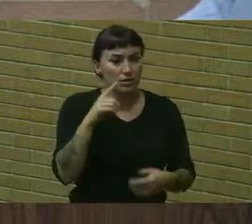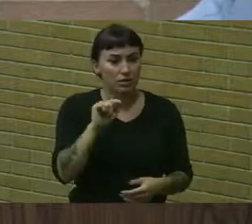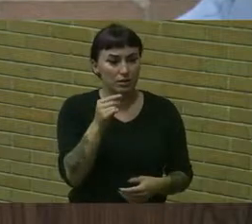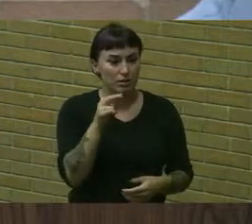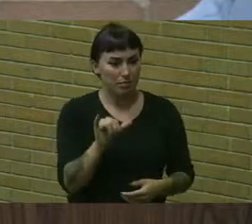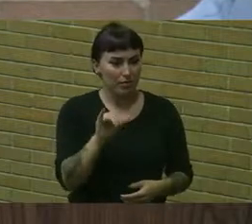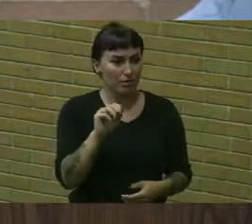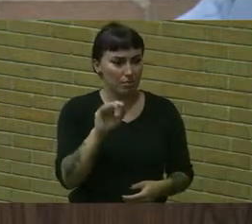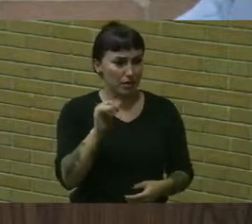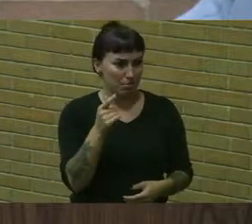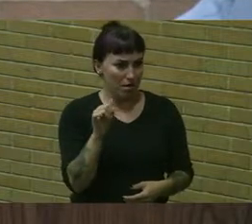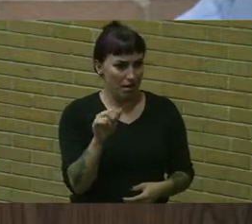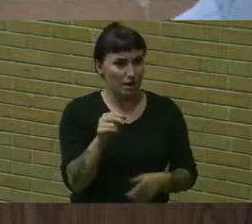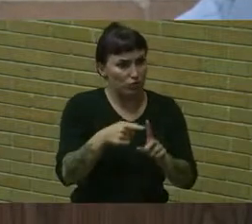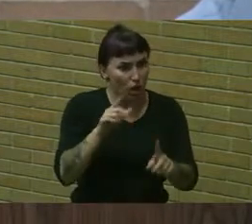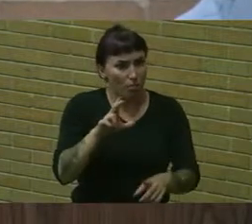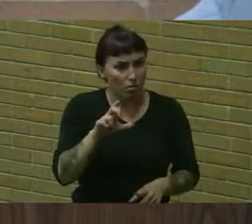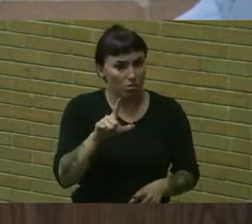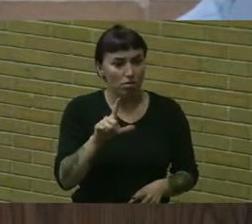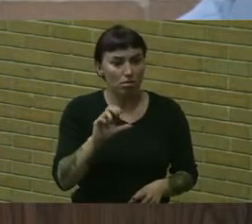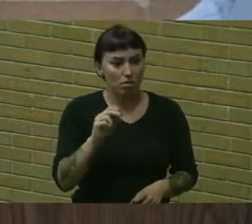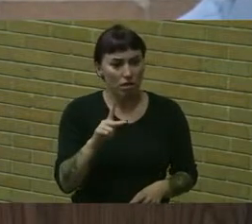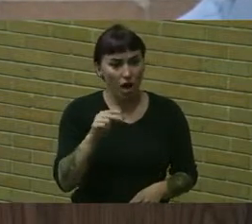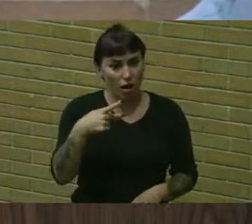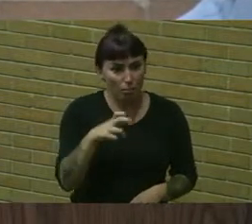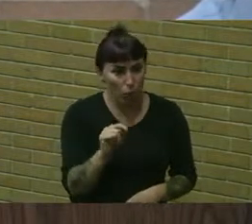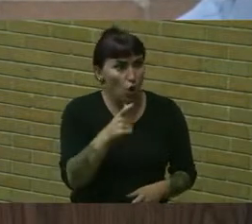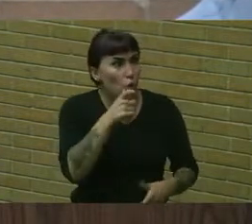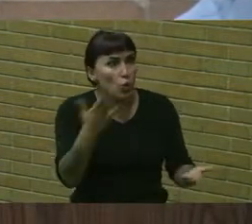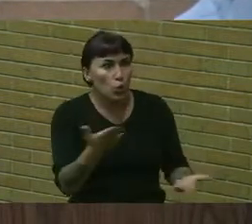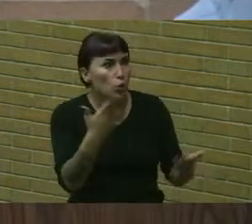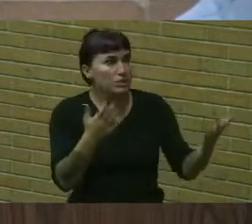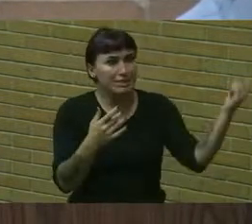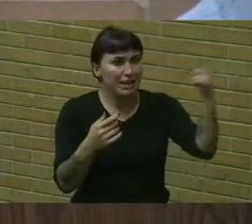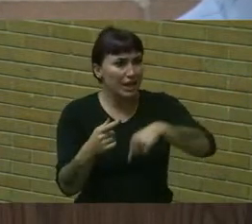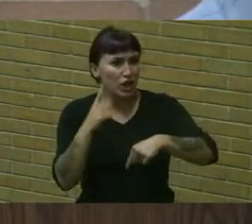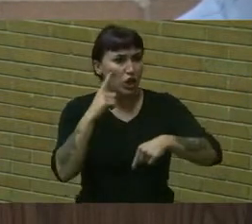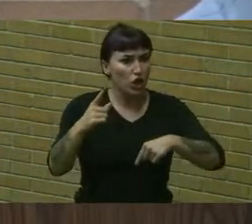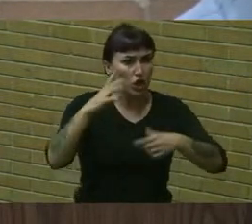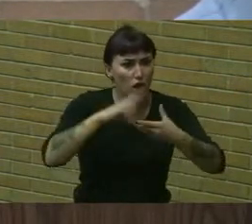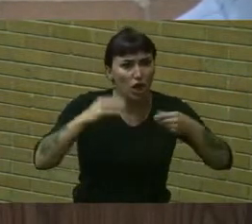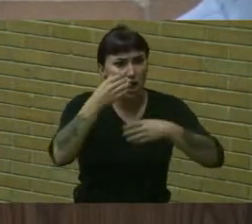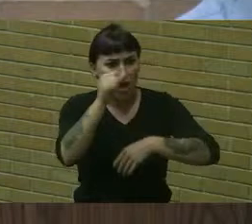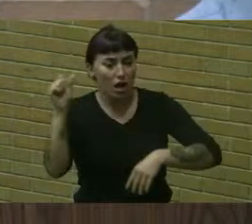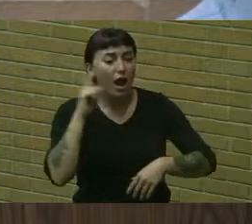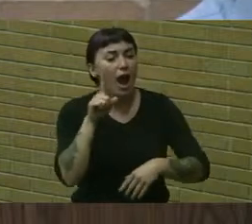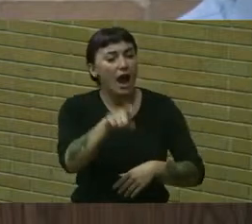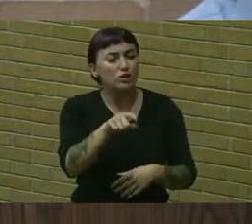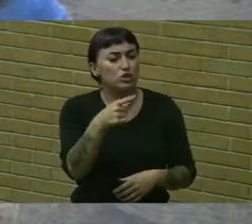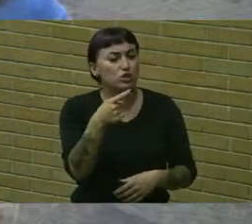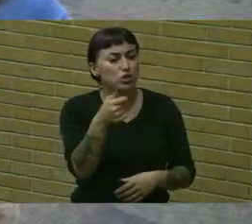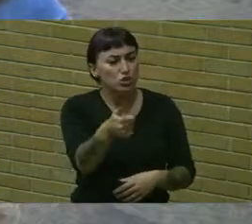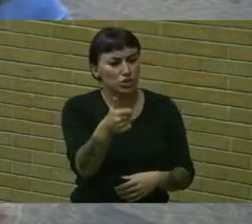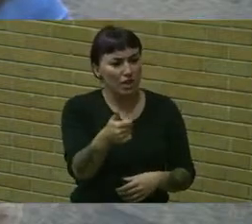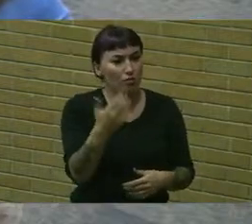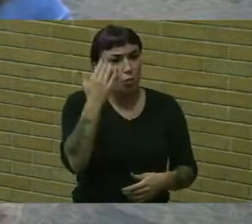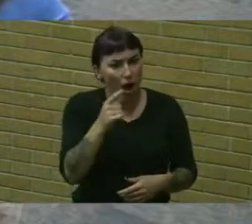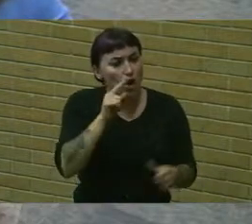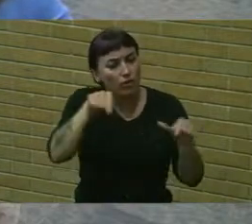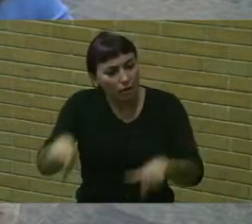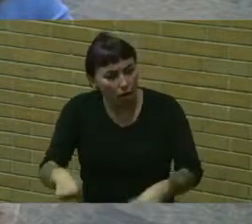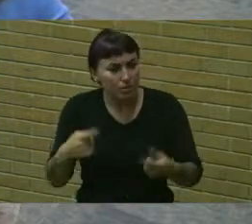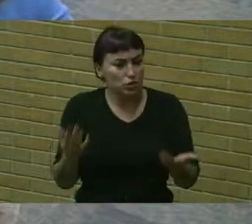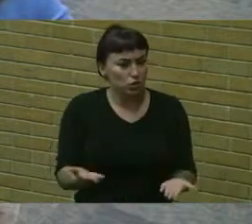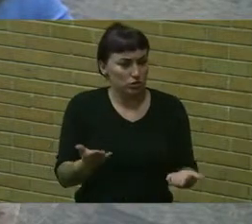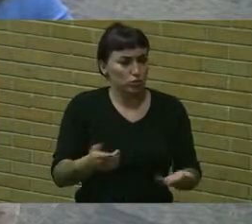McVeigh was from Lockport, John. Who is out here chanting about Jews? And ask yourself a rhetorical question. 30 Why seconds. are they coming to